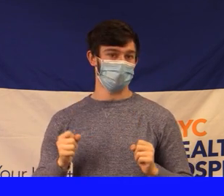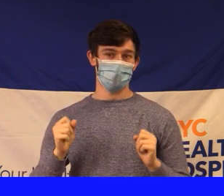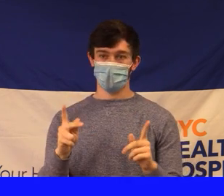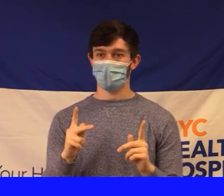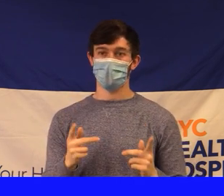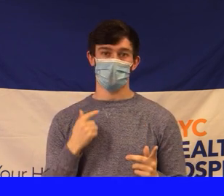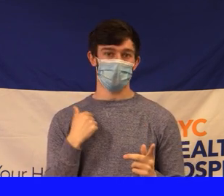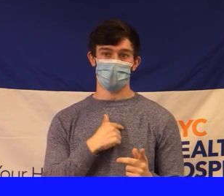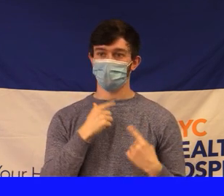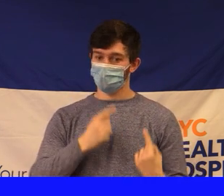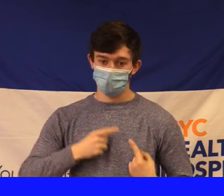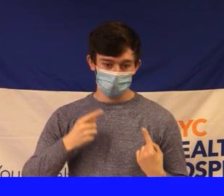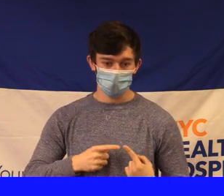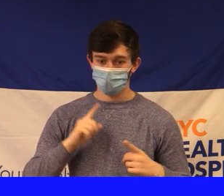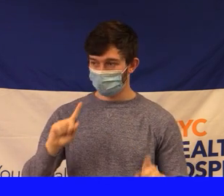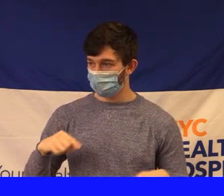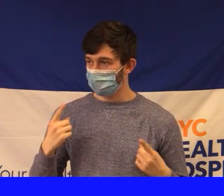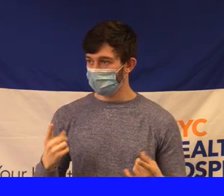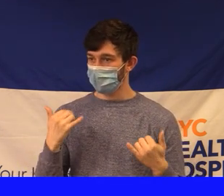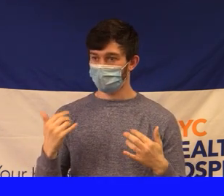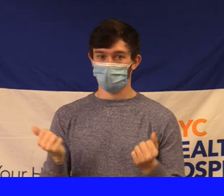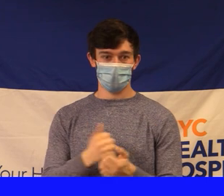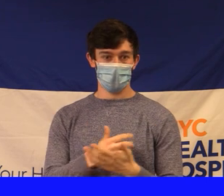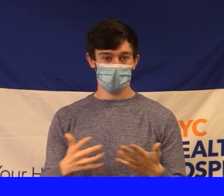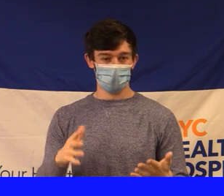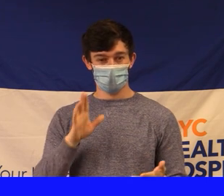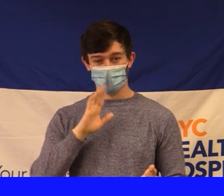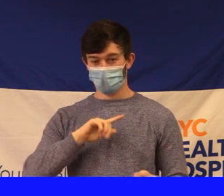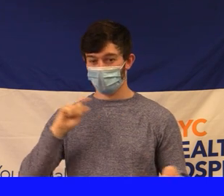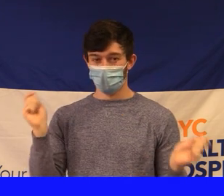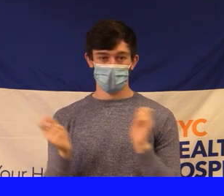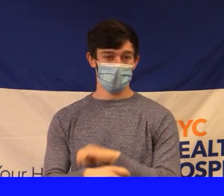been able to do this, and now this will really change a lot of things. And from